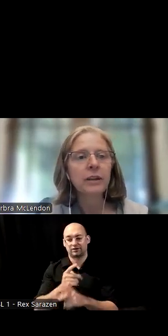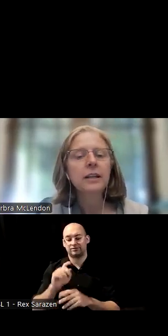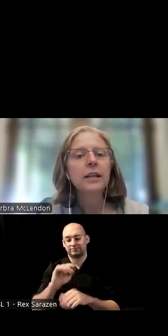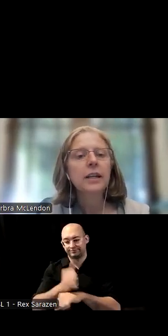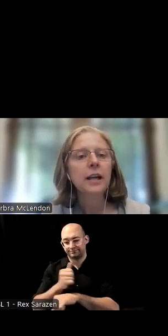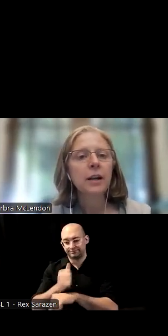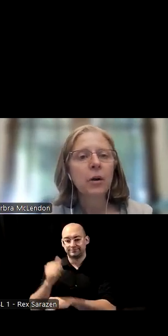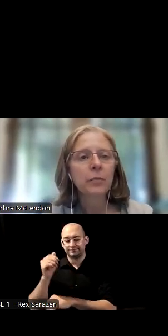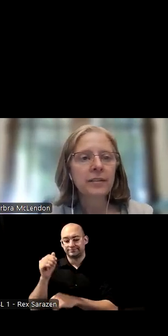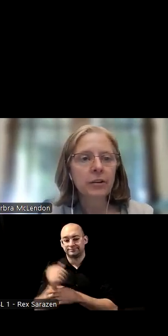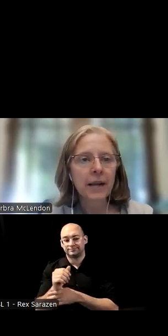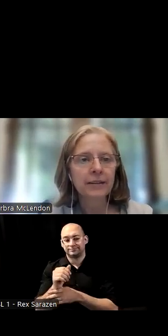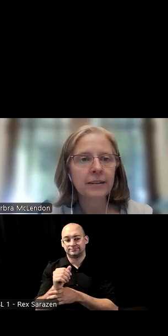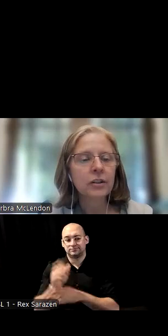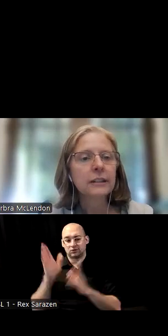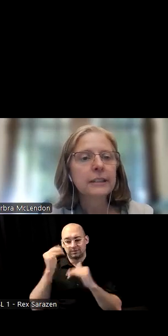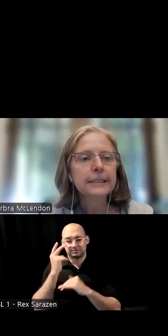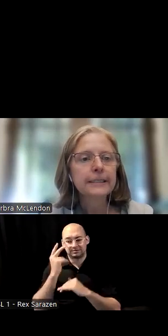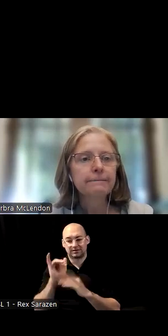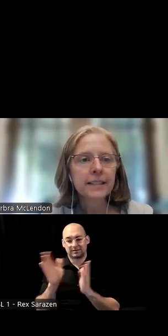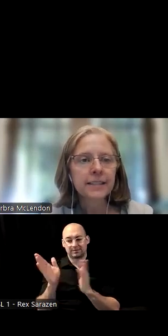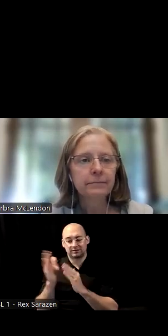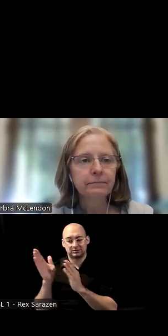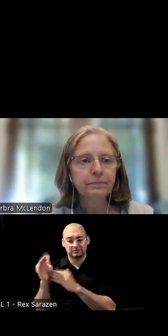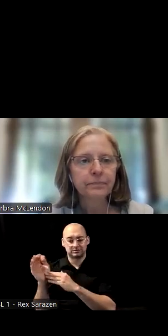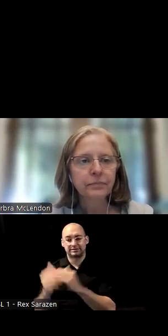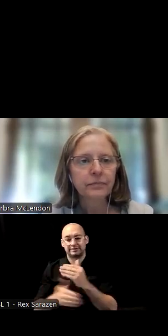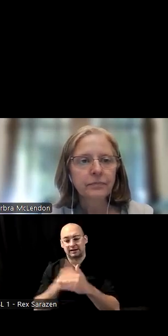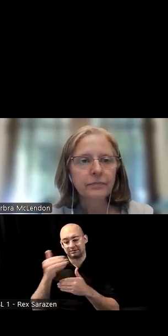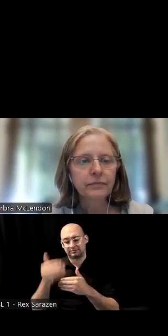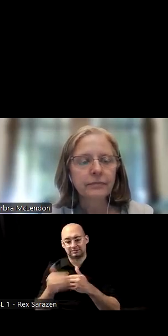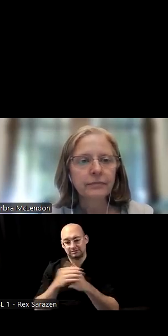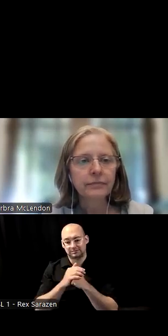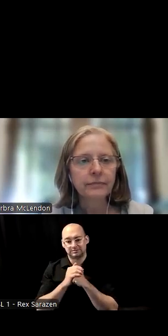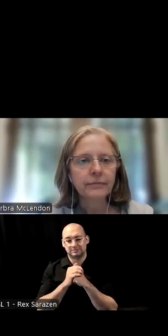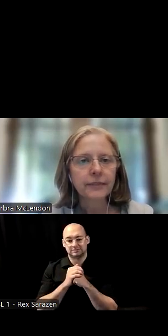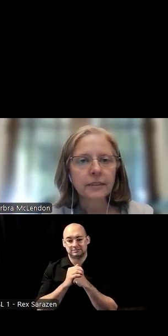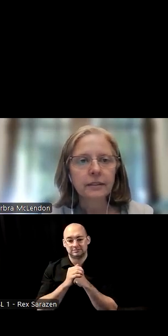are moving. Hope to see their passage. Next.